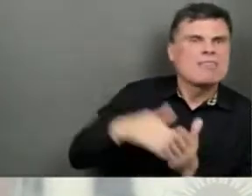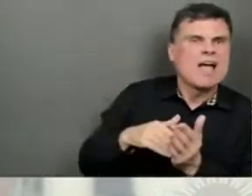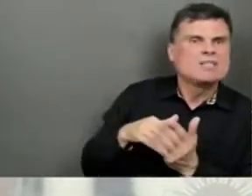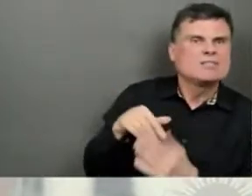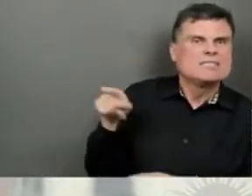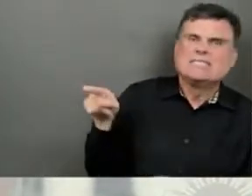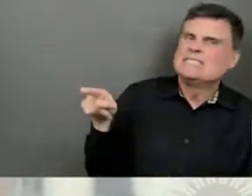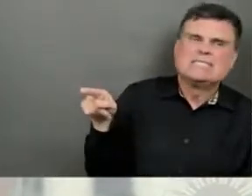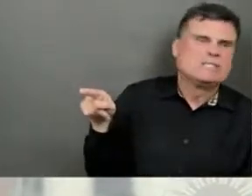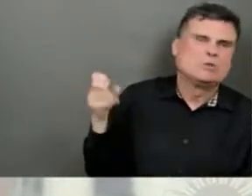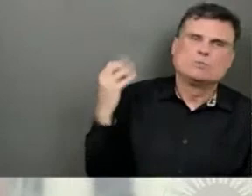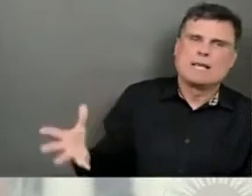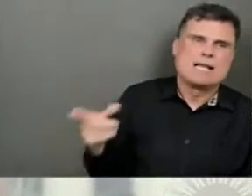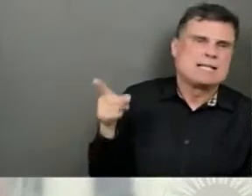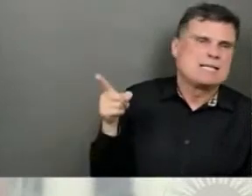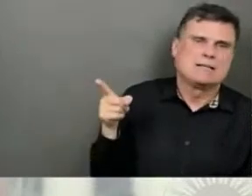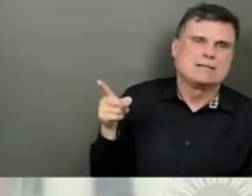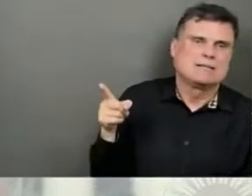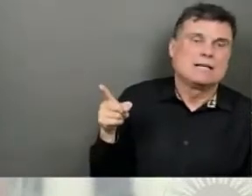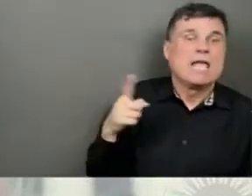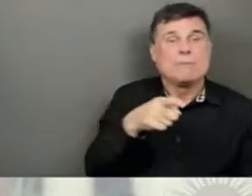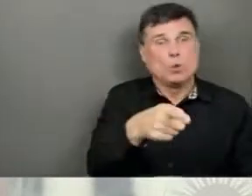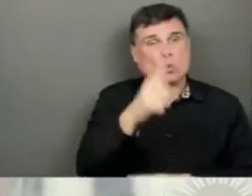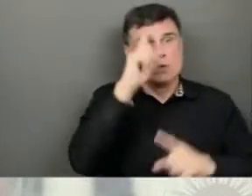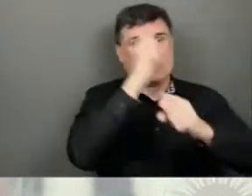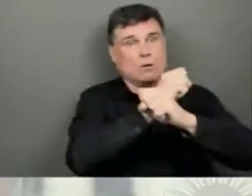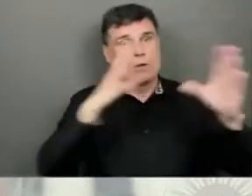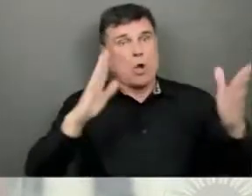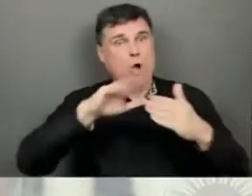all the patients at St. Paul's Hospital are about